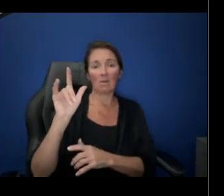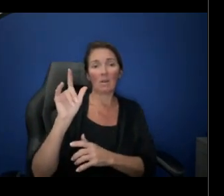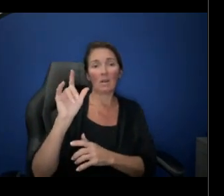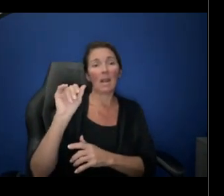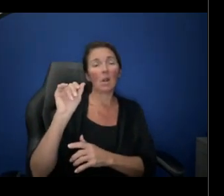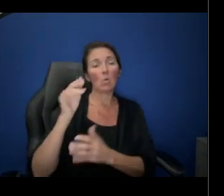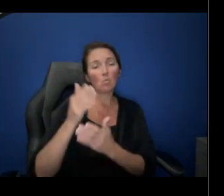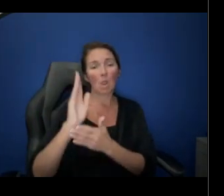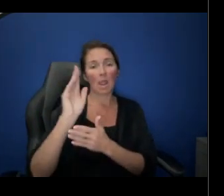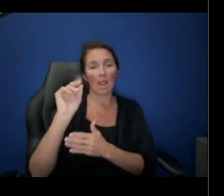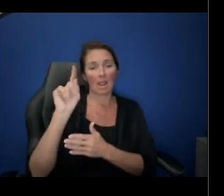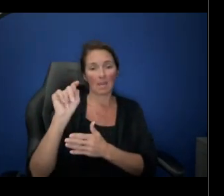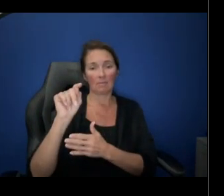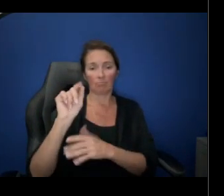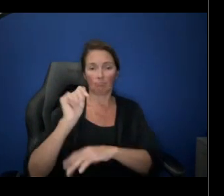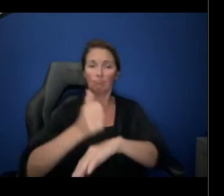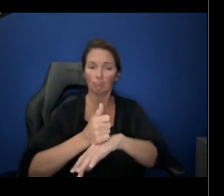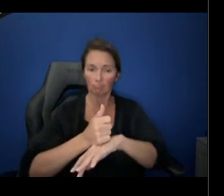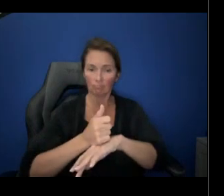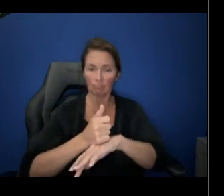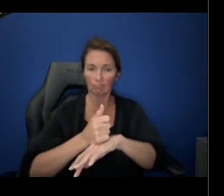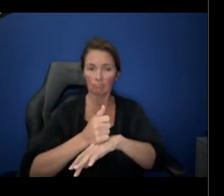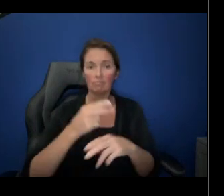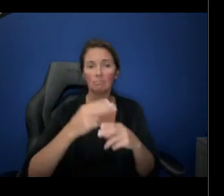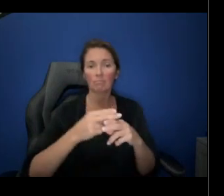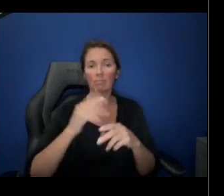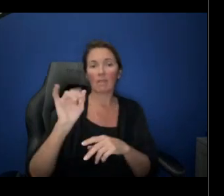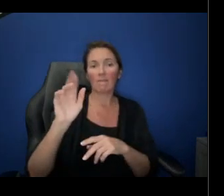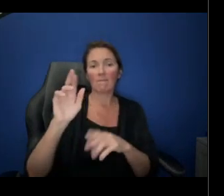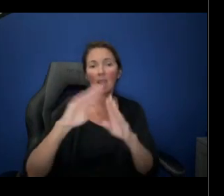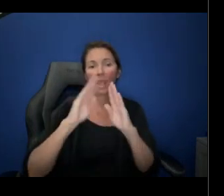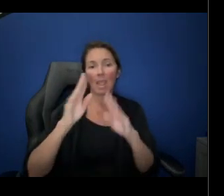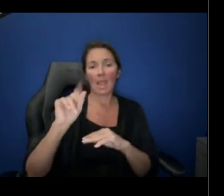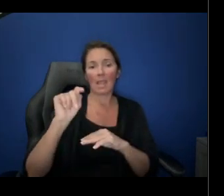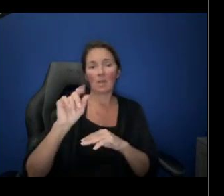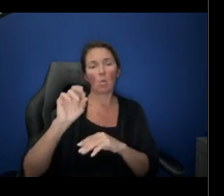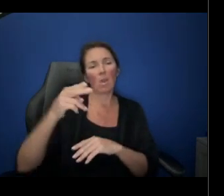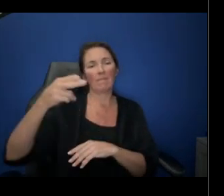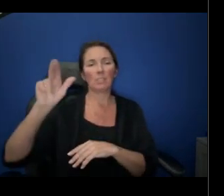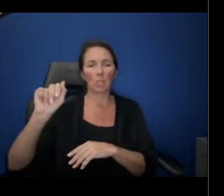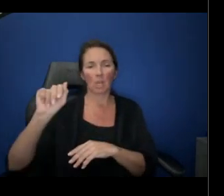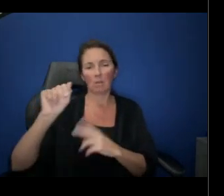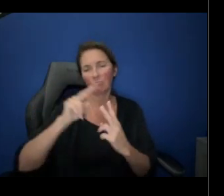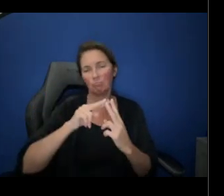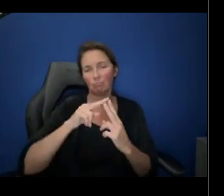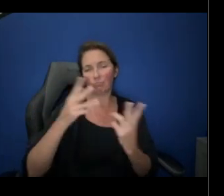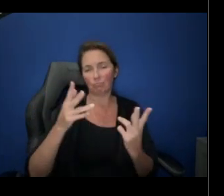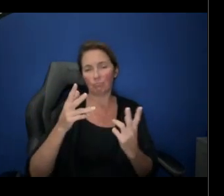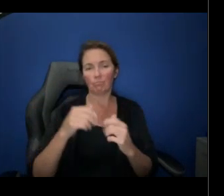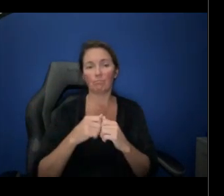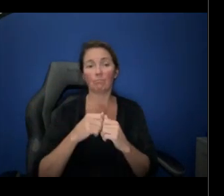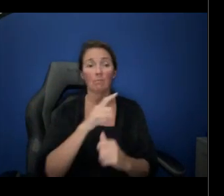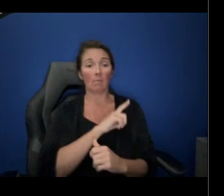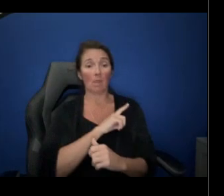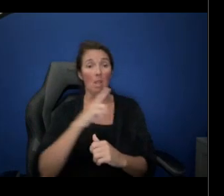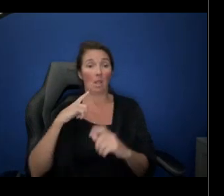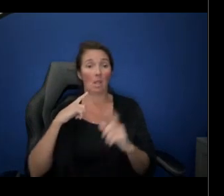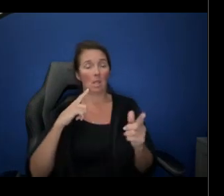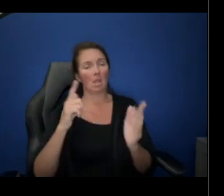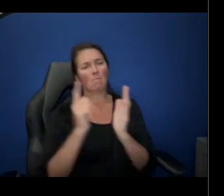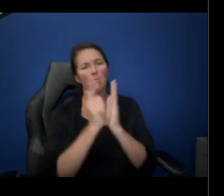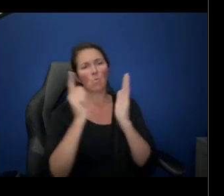enacted, also referred to as the Fair Housing Act or the FHA. The legislation